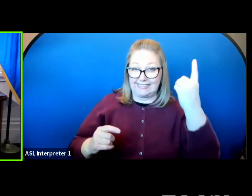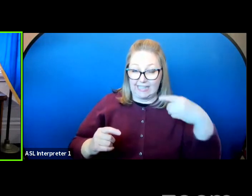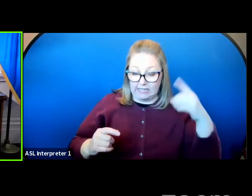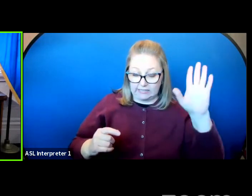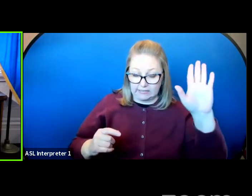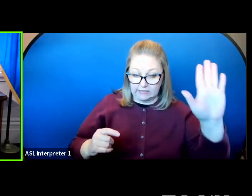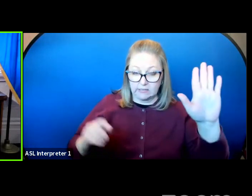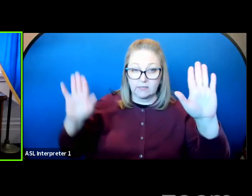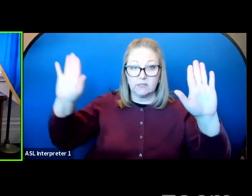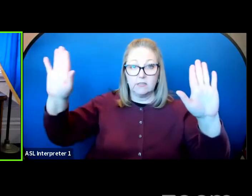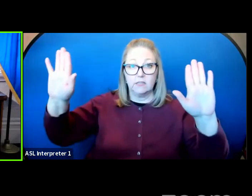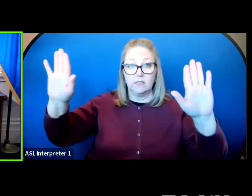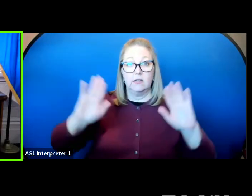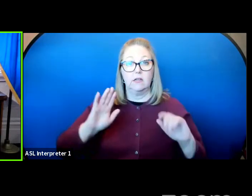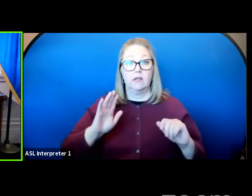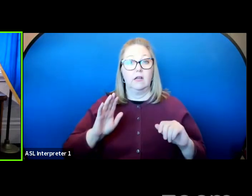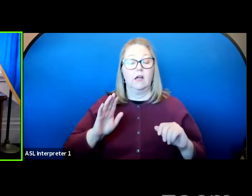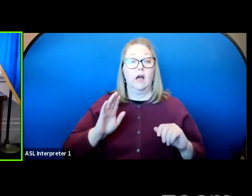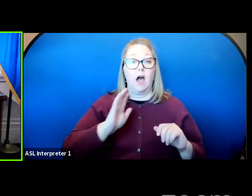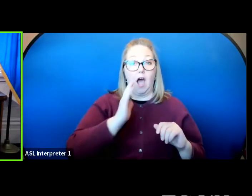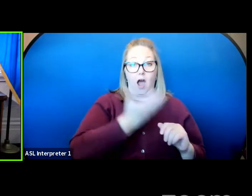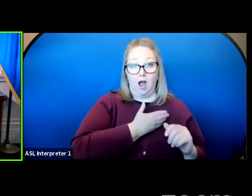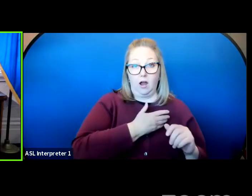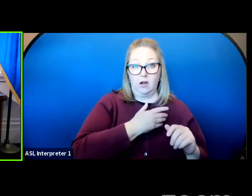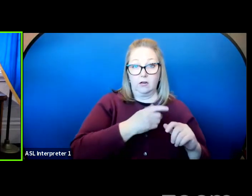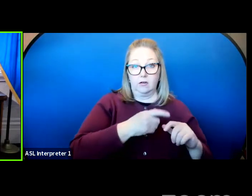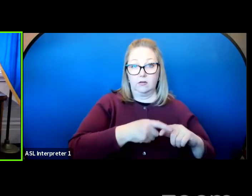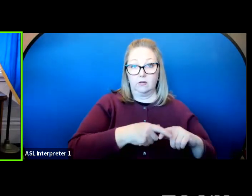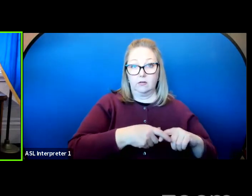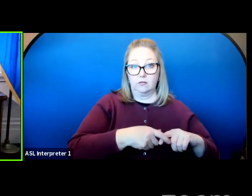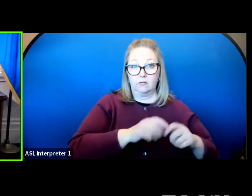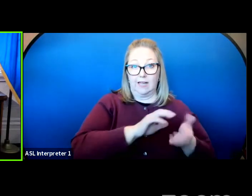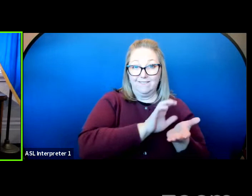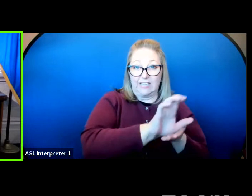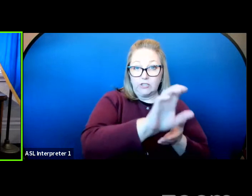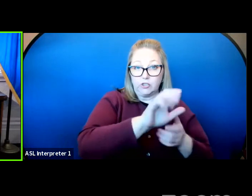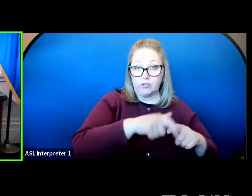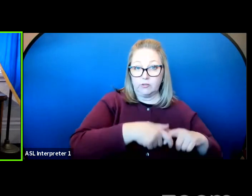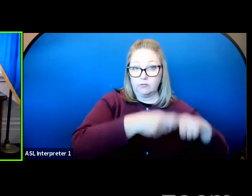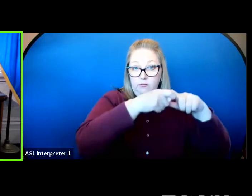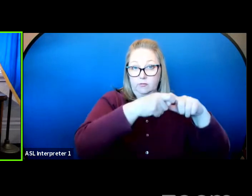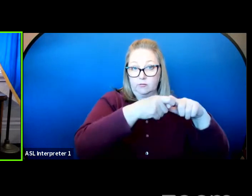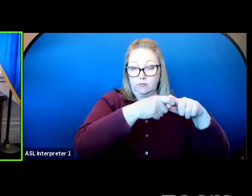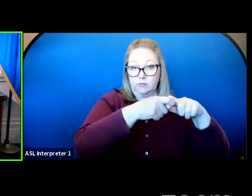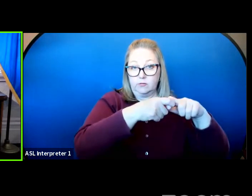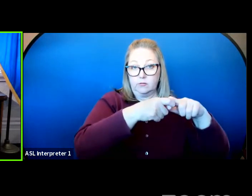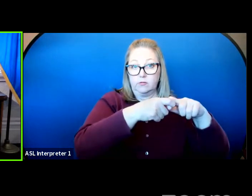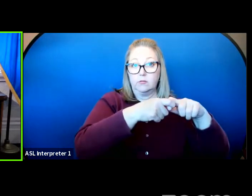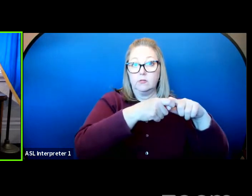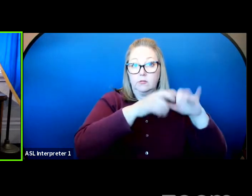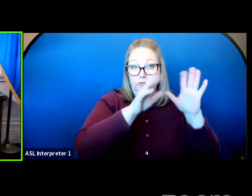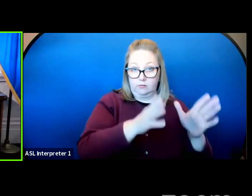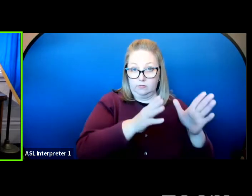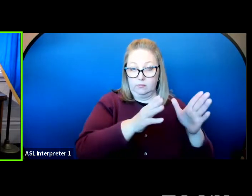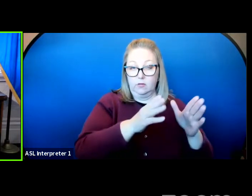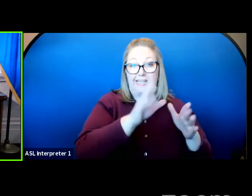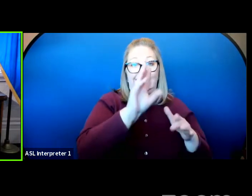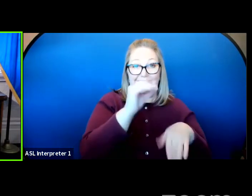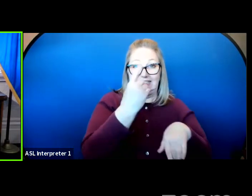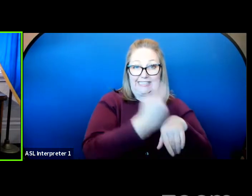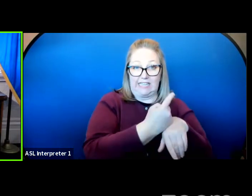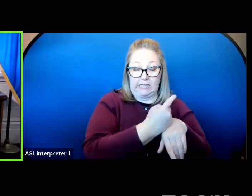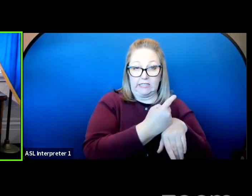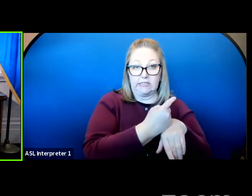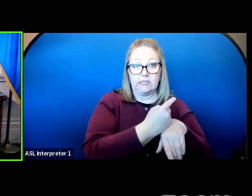CDC moratorium is. We want an opportunity for after the 60 days expires, that someone, a landlord, can go in and start to